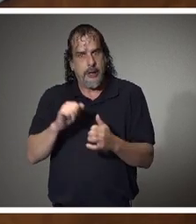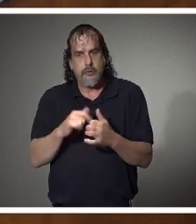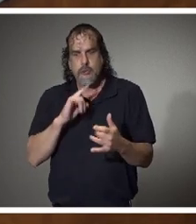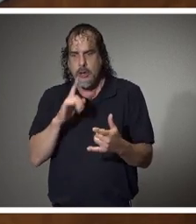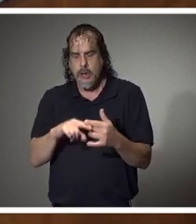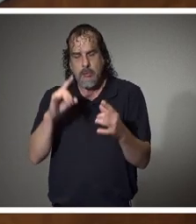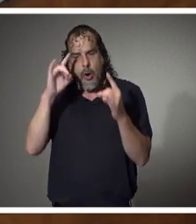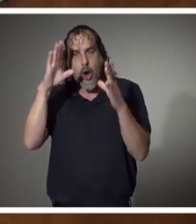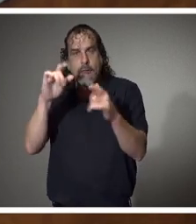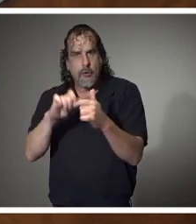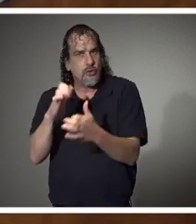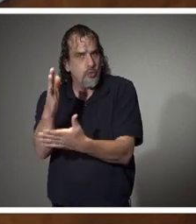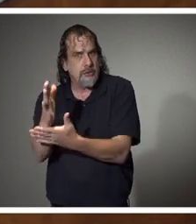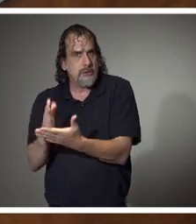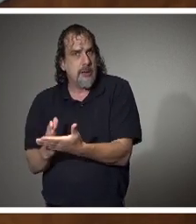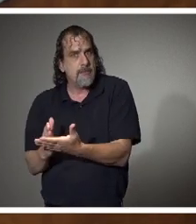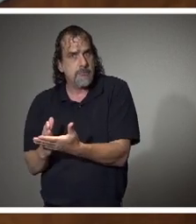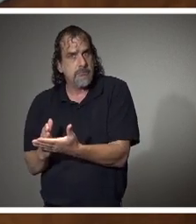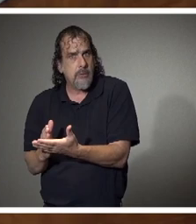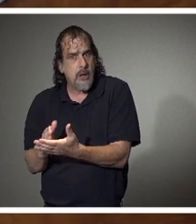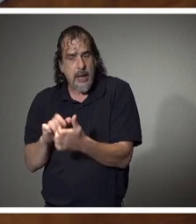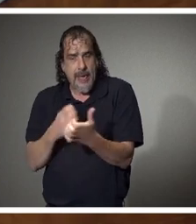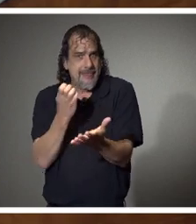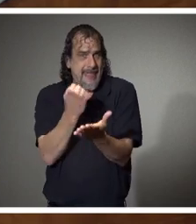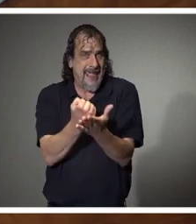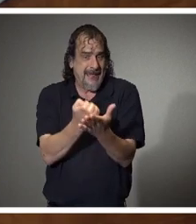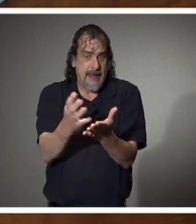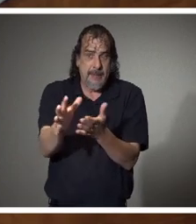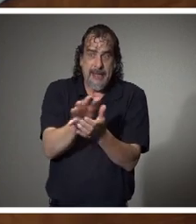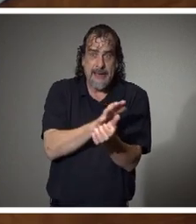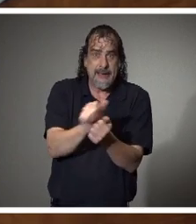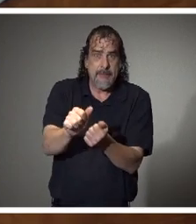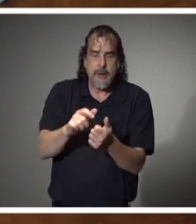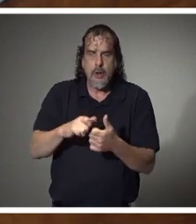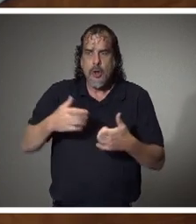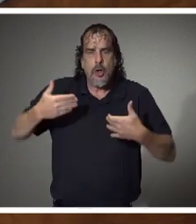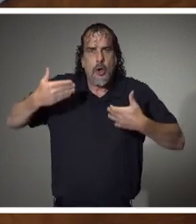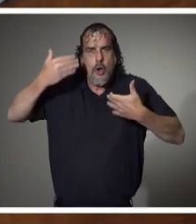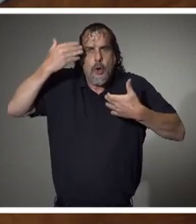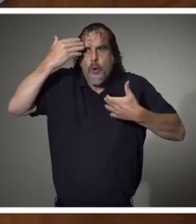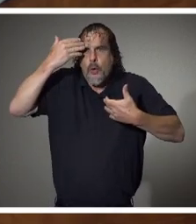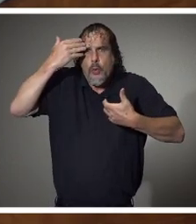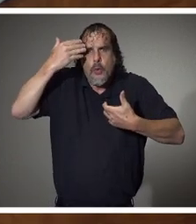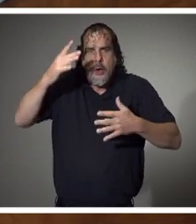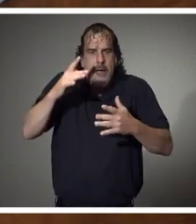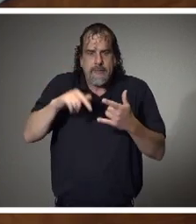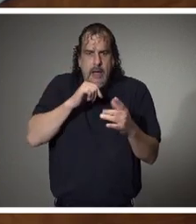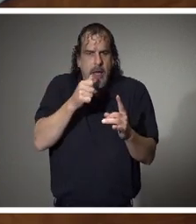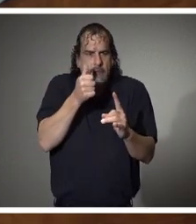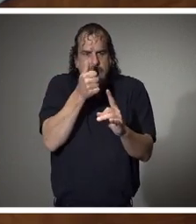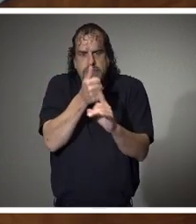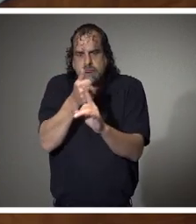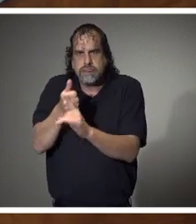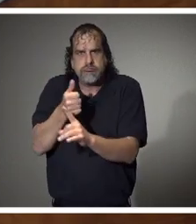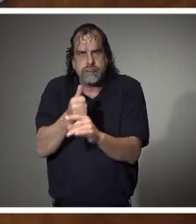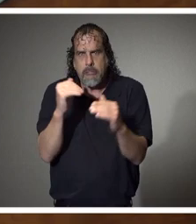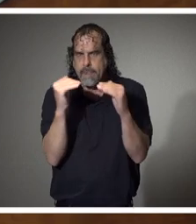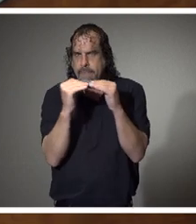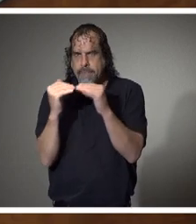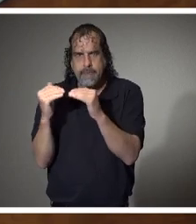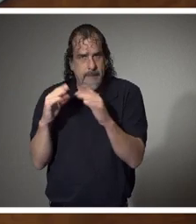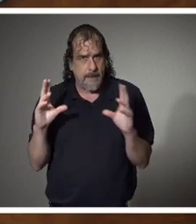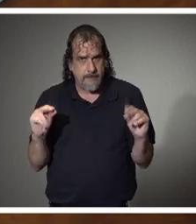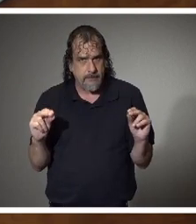some. And the economic damage has not hit every American fairly either. It has